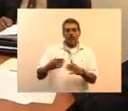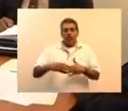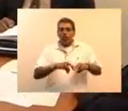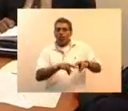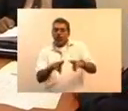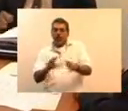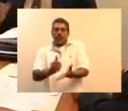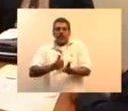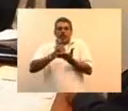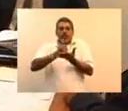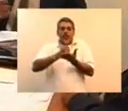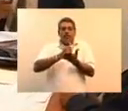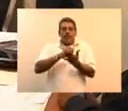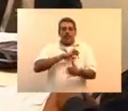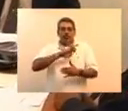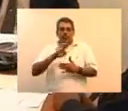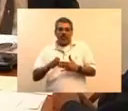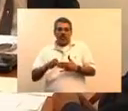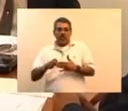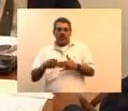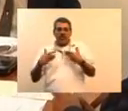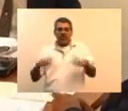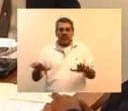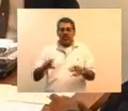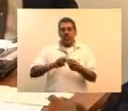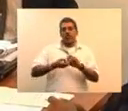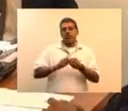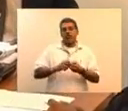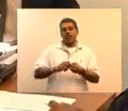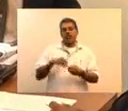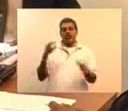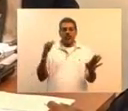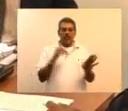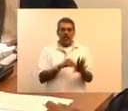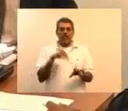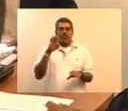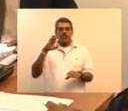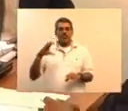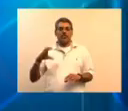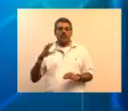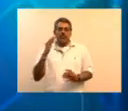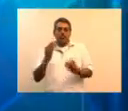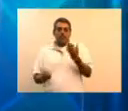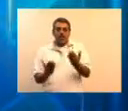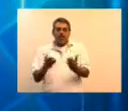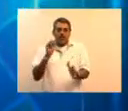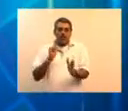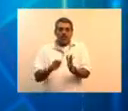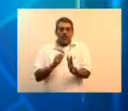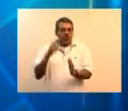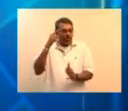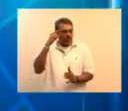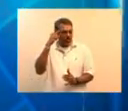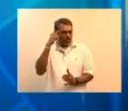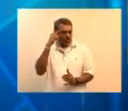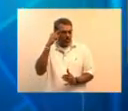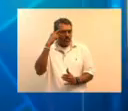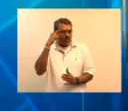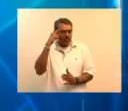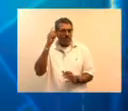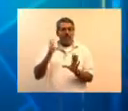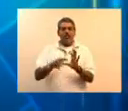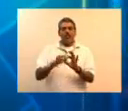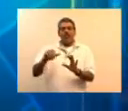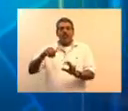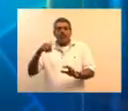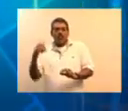most appropriate in many of the cases falling within the court's jurisdiction. Thus, while the court can consider any